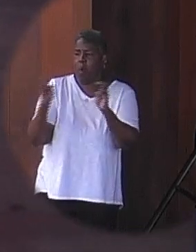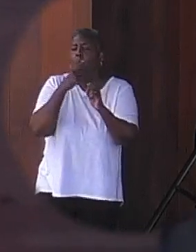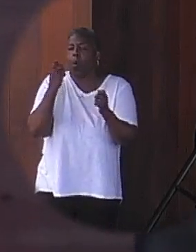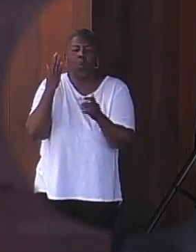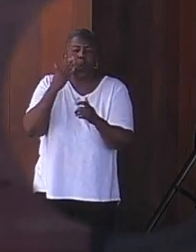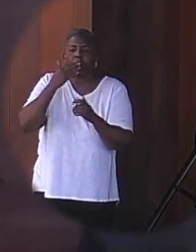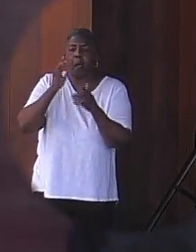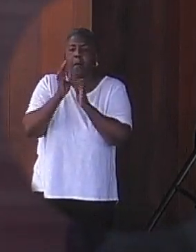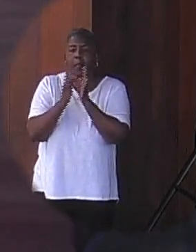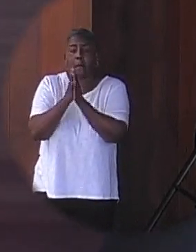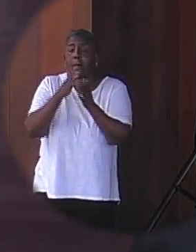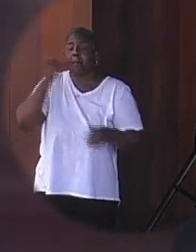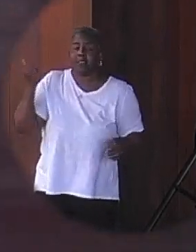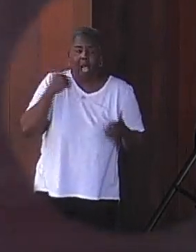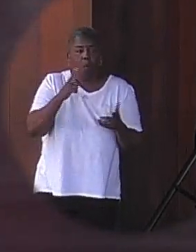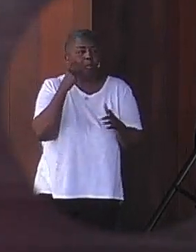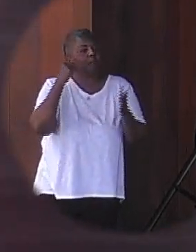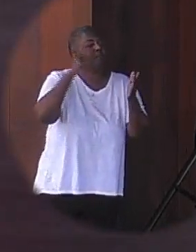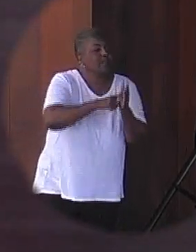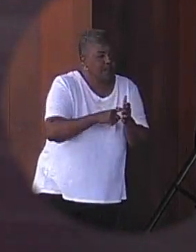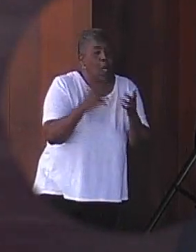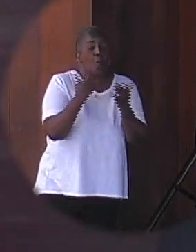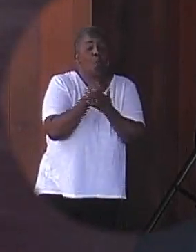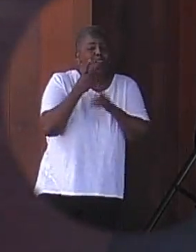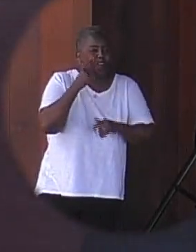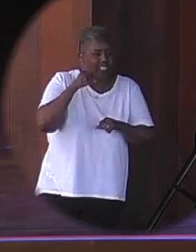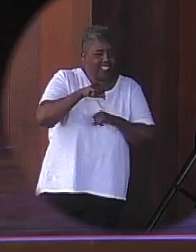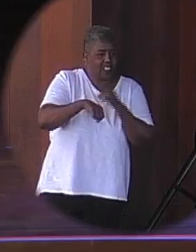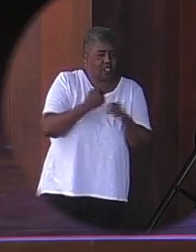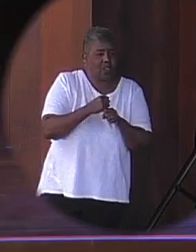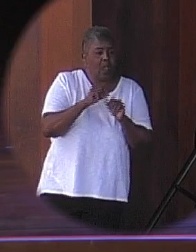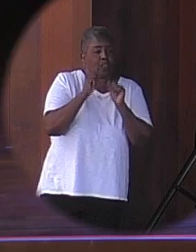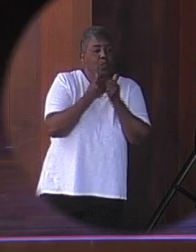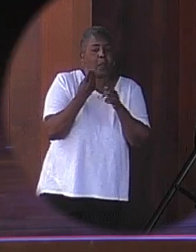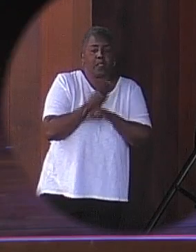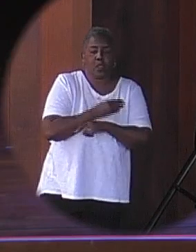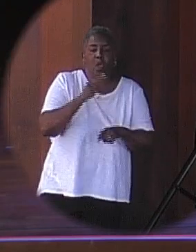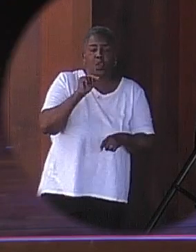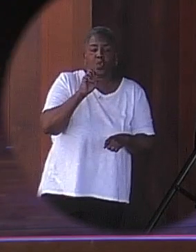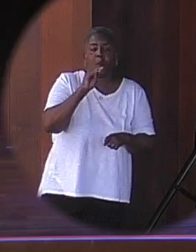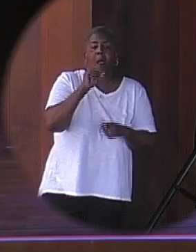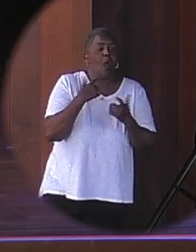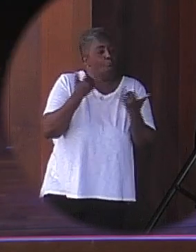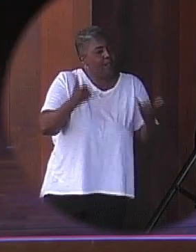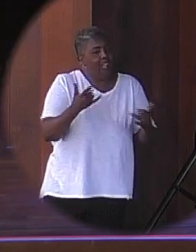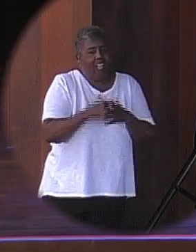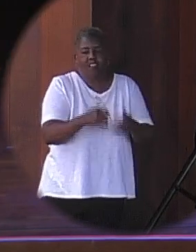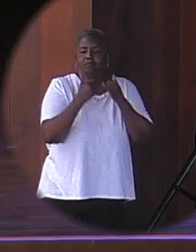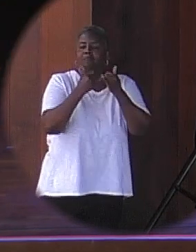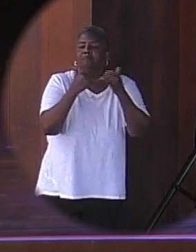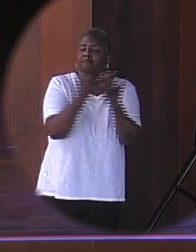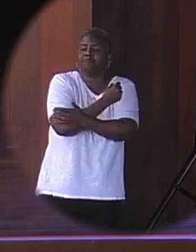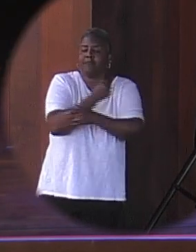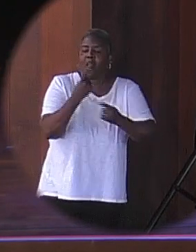Bible best. And I want to pause and acknowledge our winners of the Associate Ministers NUMA, who are now holding the title